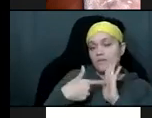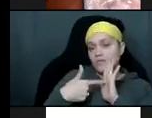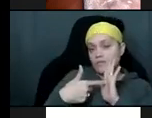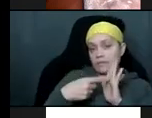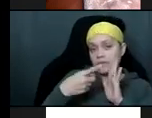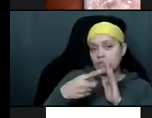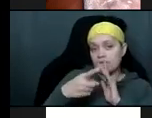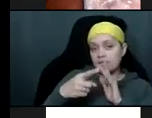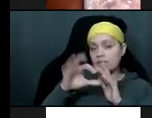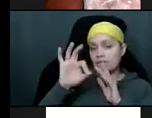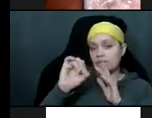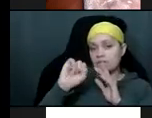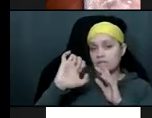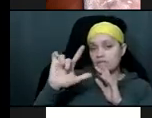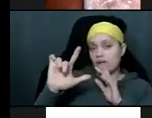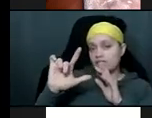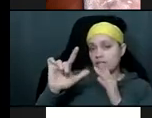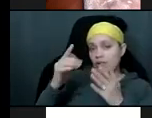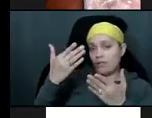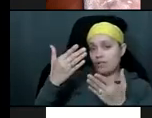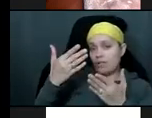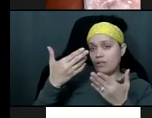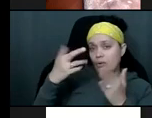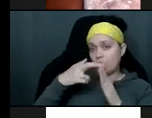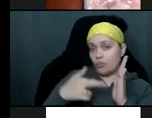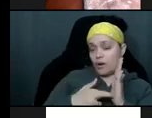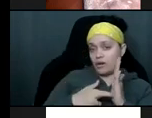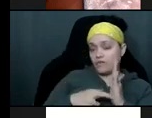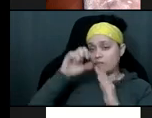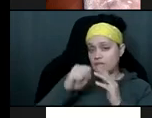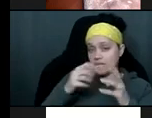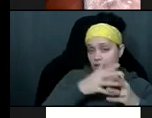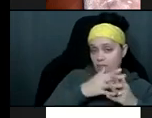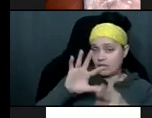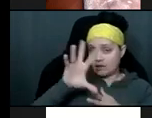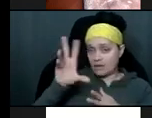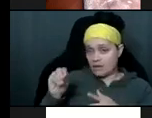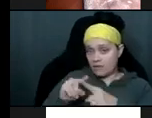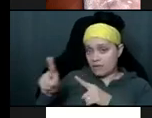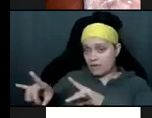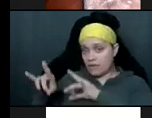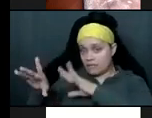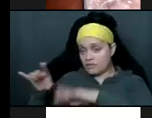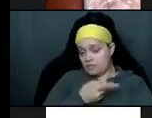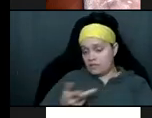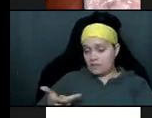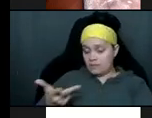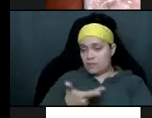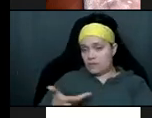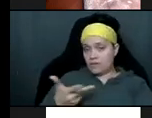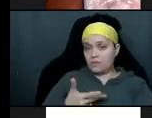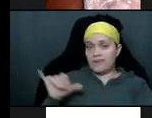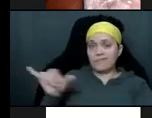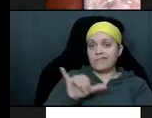are fossil records from South America, Africa, and Australia of the